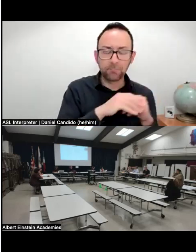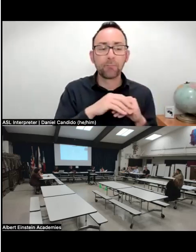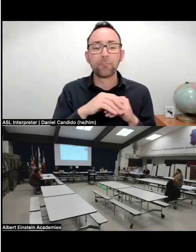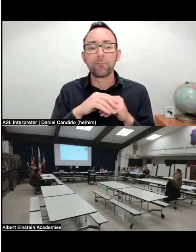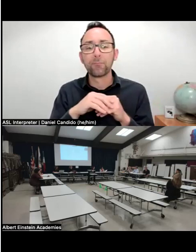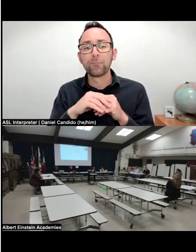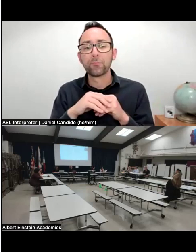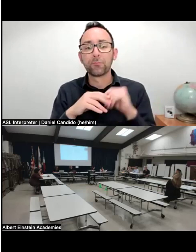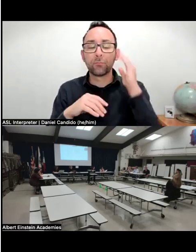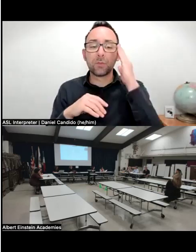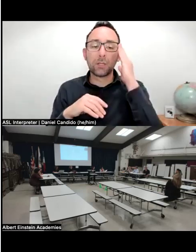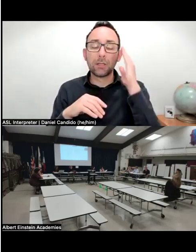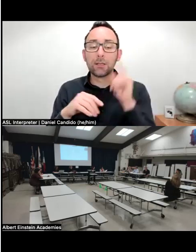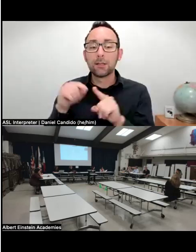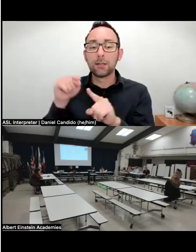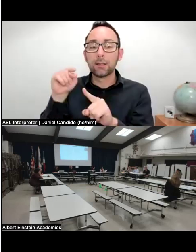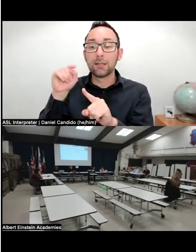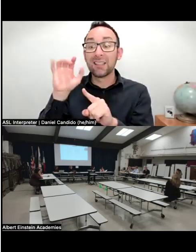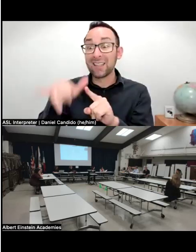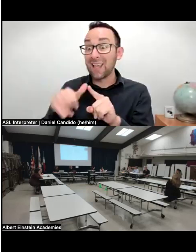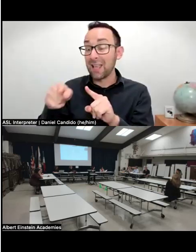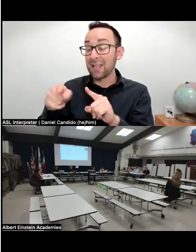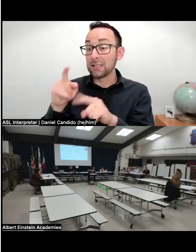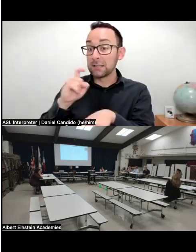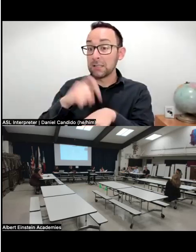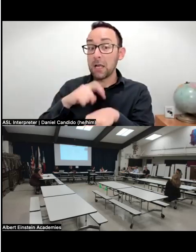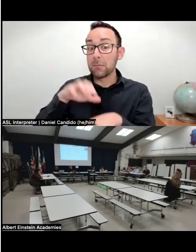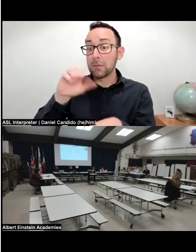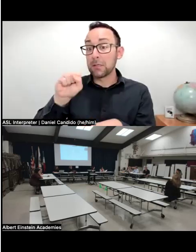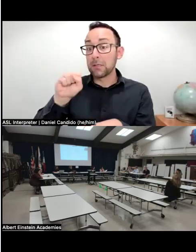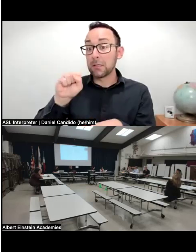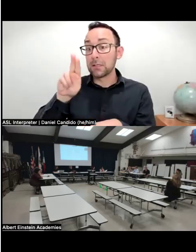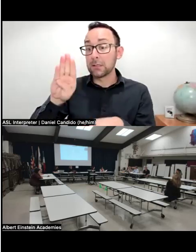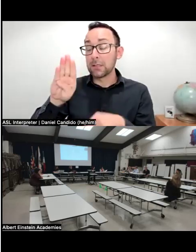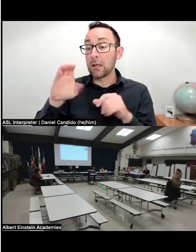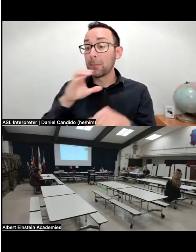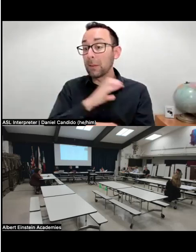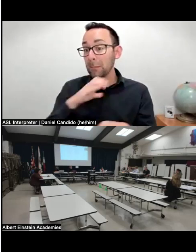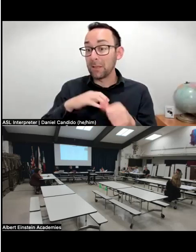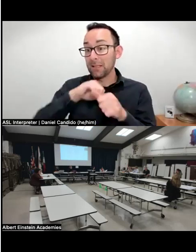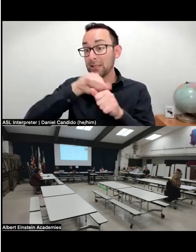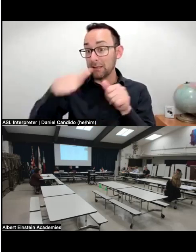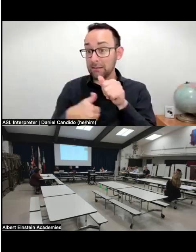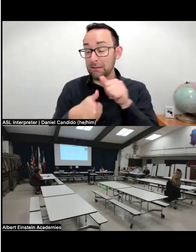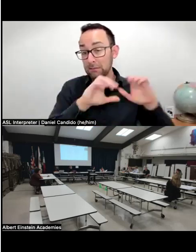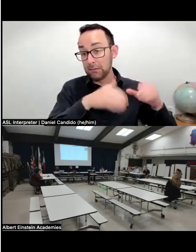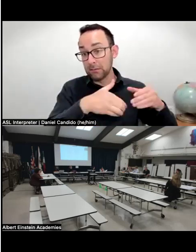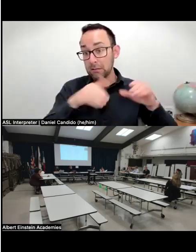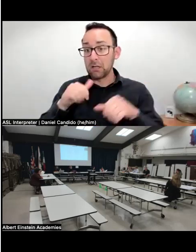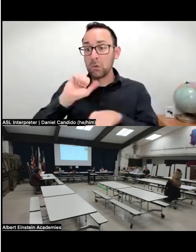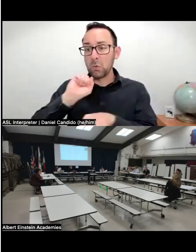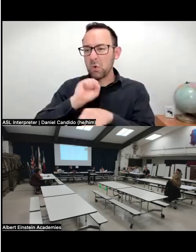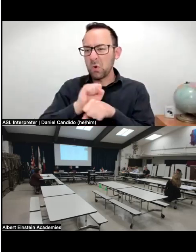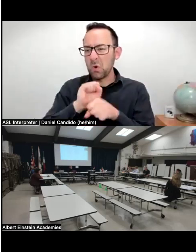full meeting, at that point, subcommittees, especially the LCAP subcommittee and the budget, would be working behind the scenes, would meet, and you